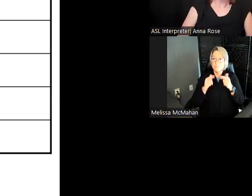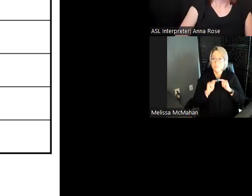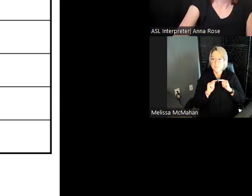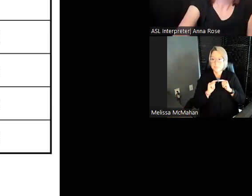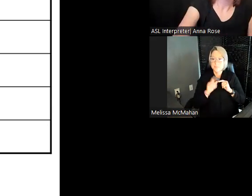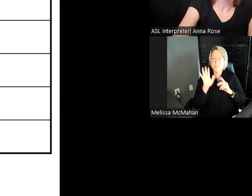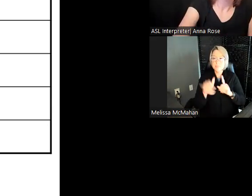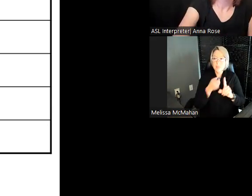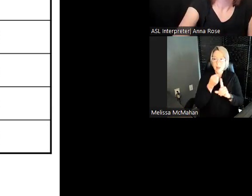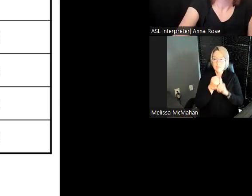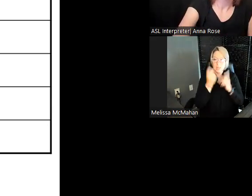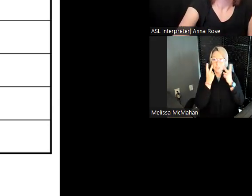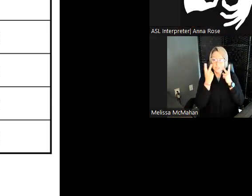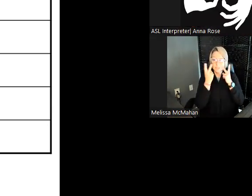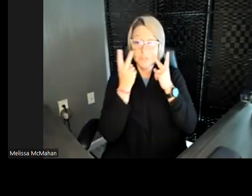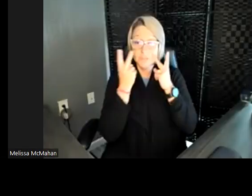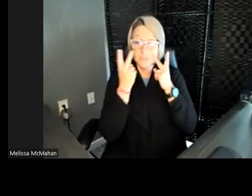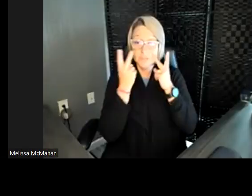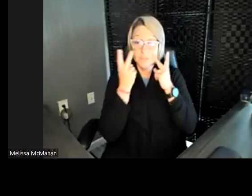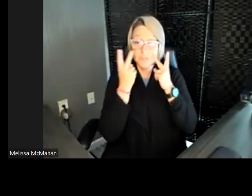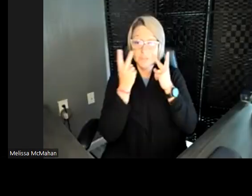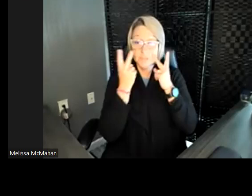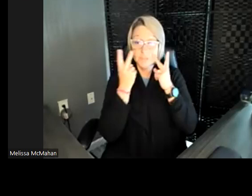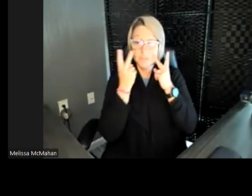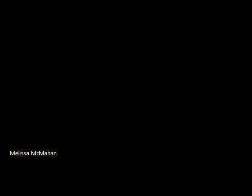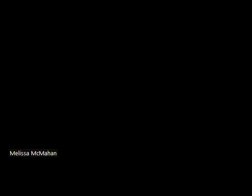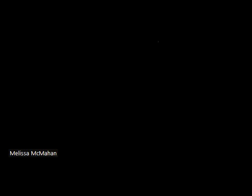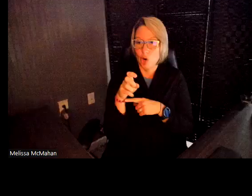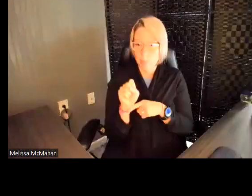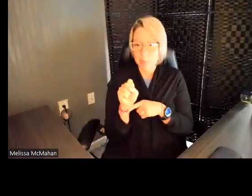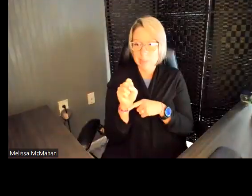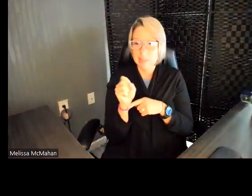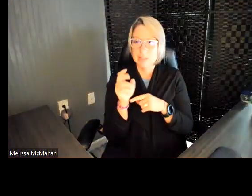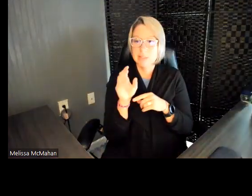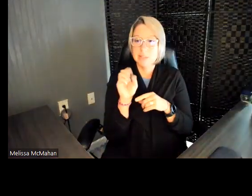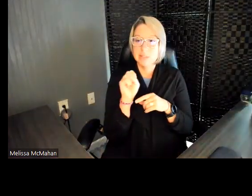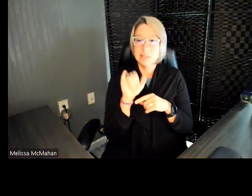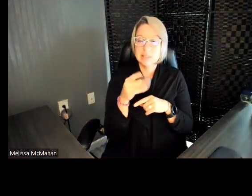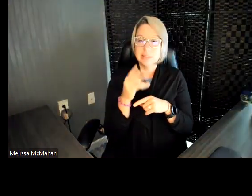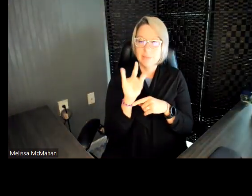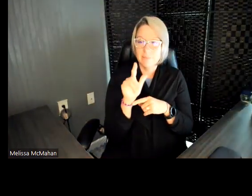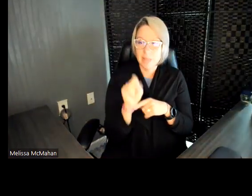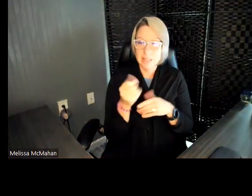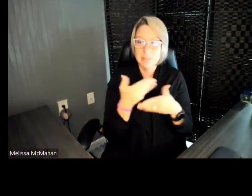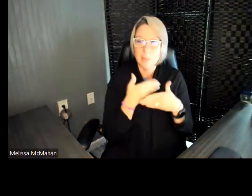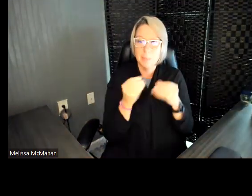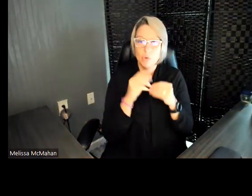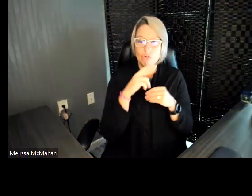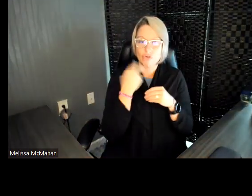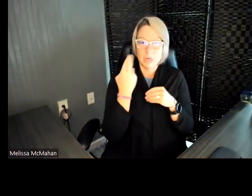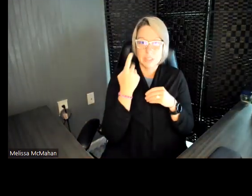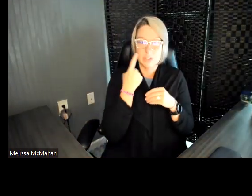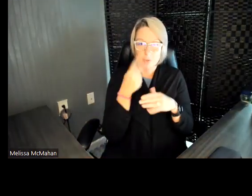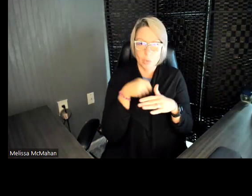same with herpes. So herpes would be sort of the same category as syphilis, where babies are more at risk for the vaginal birth